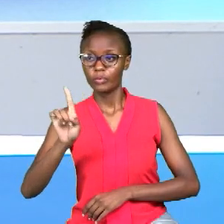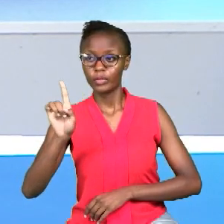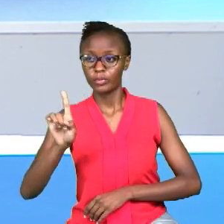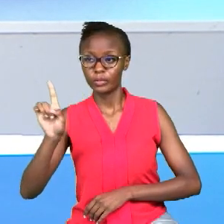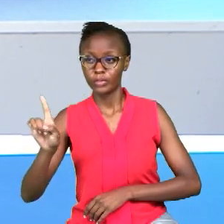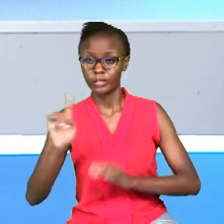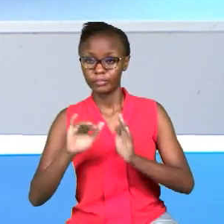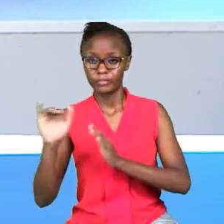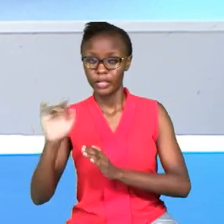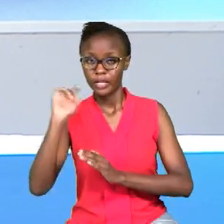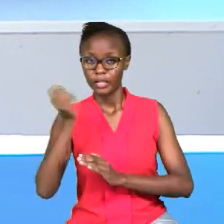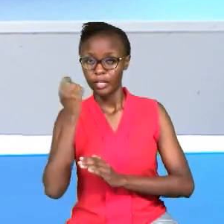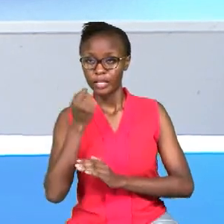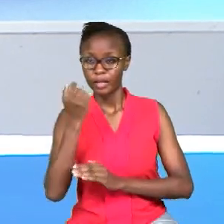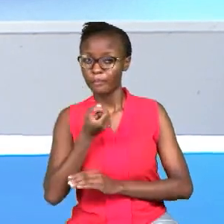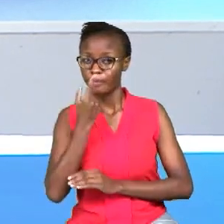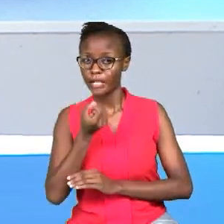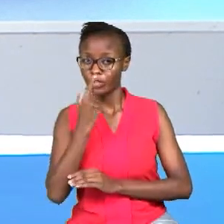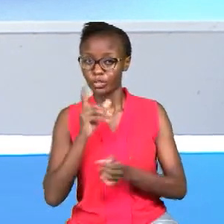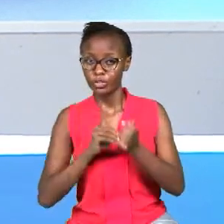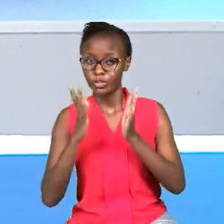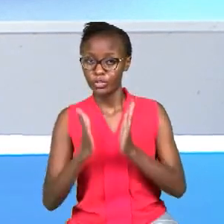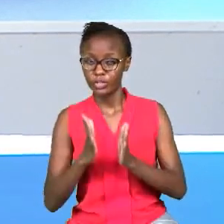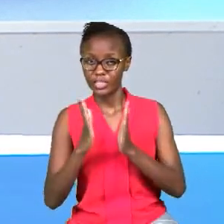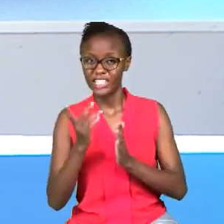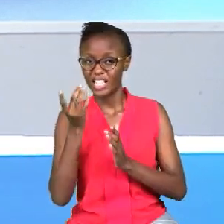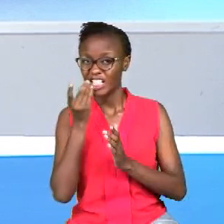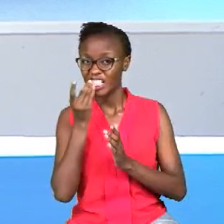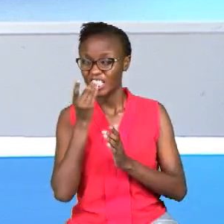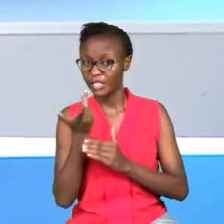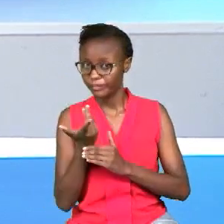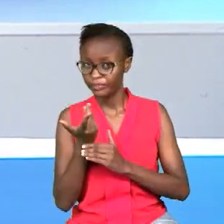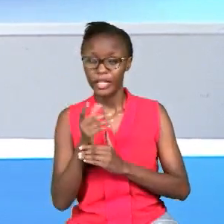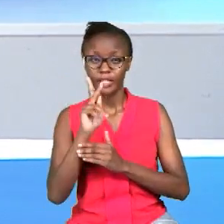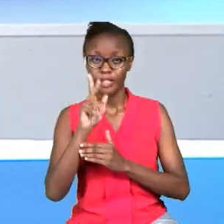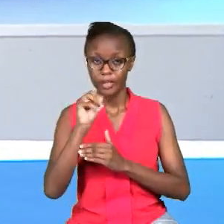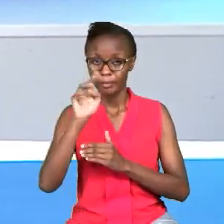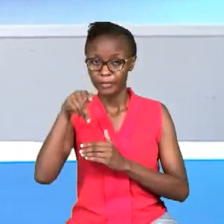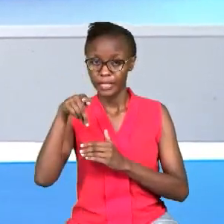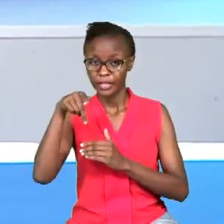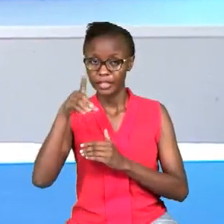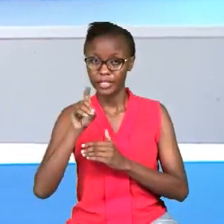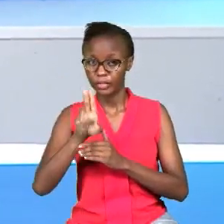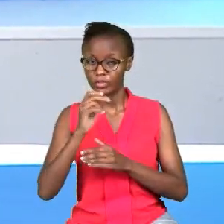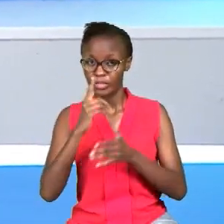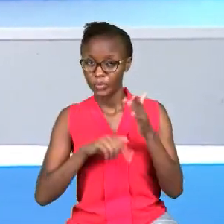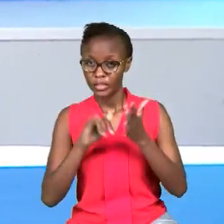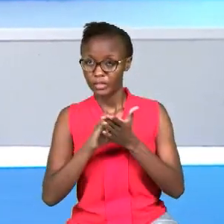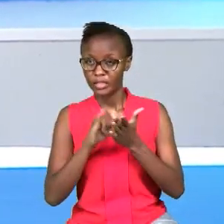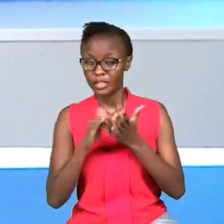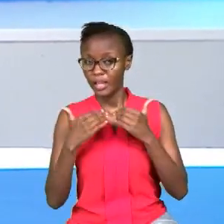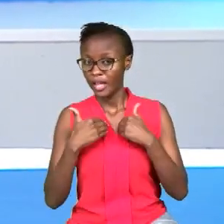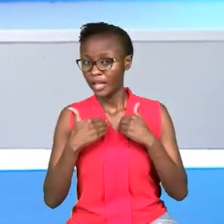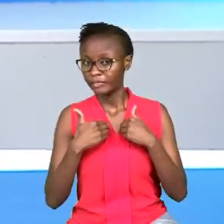Now, the Kenya Medical Practitioners, Pharmacists and Dentists Union, KMPDU, have raised an alarm over the low vaccine uptake